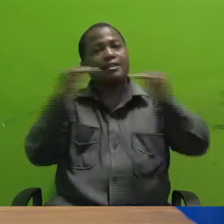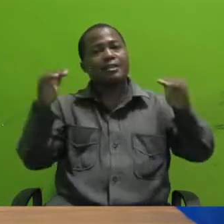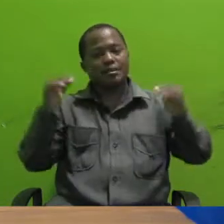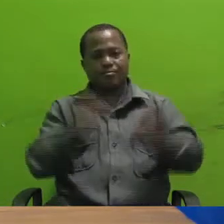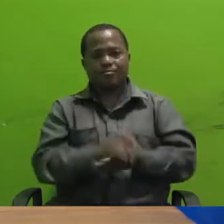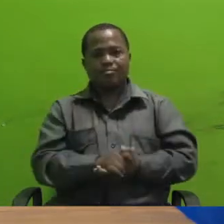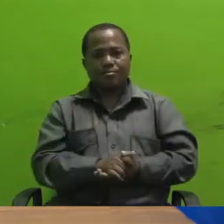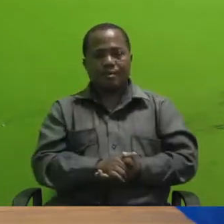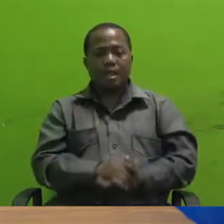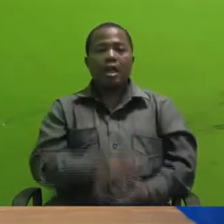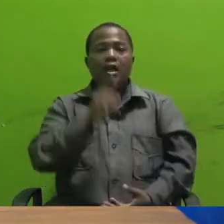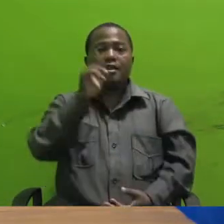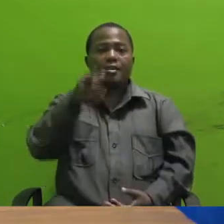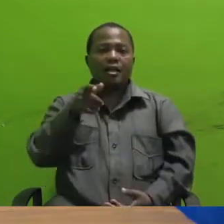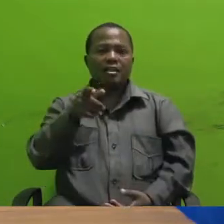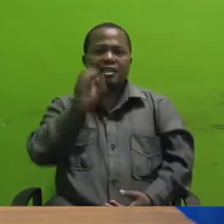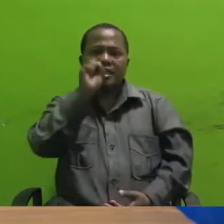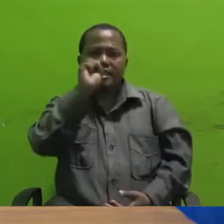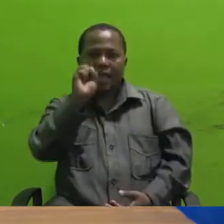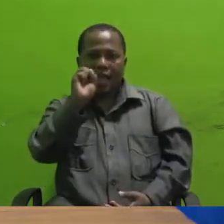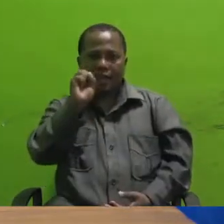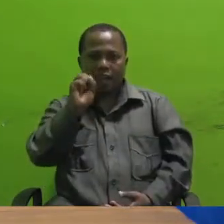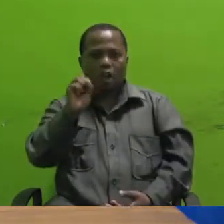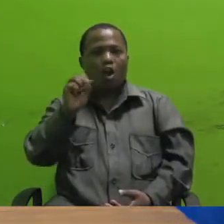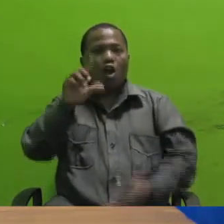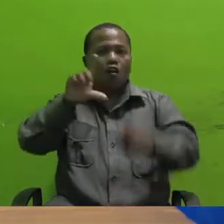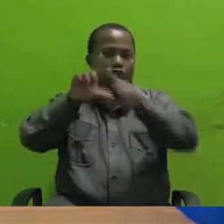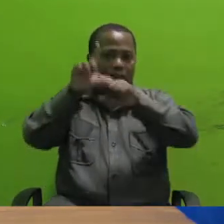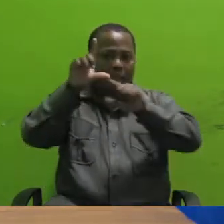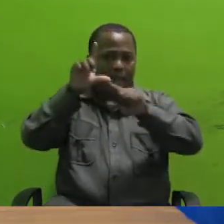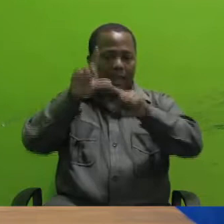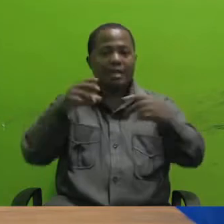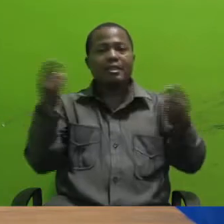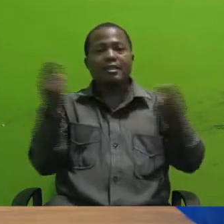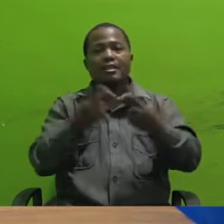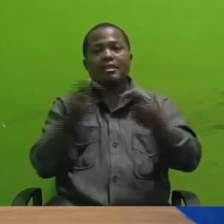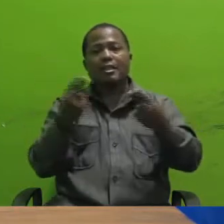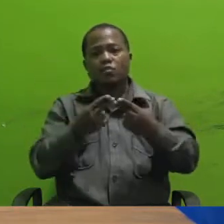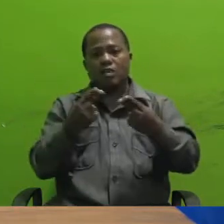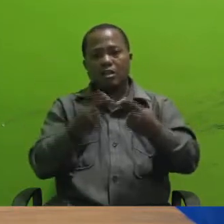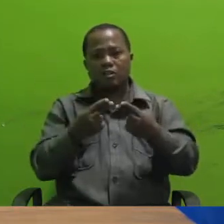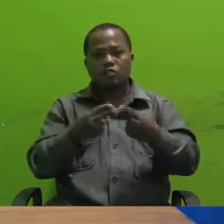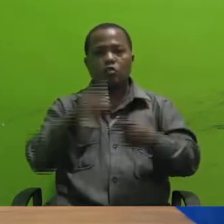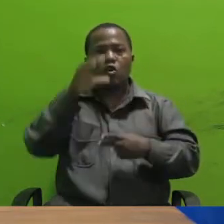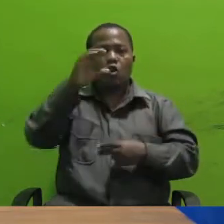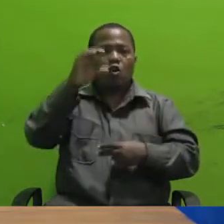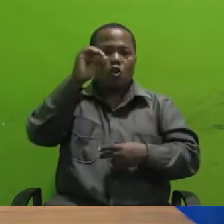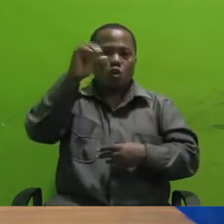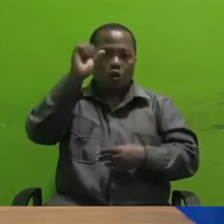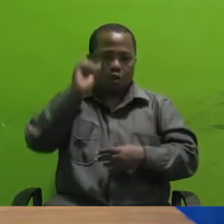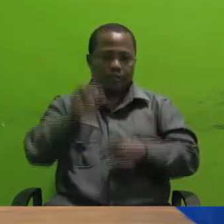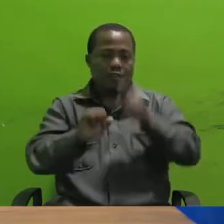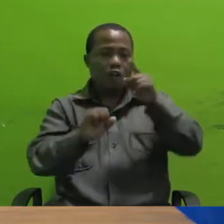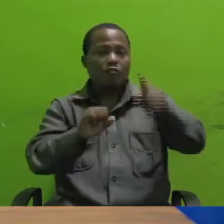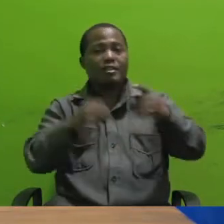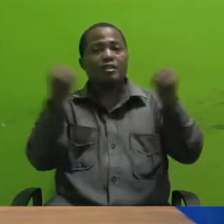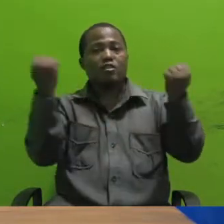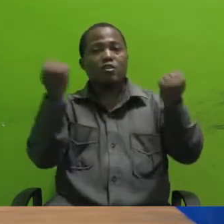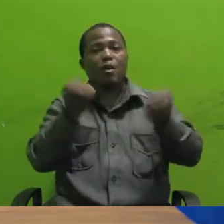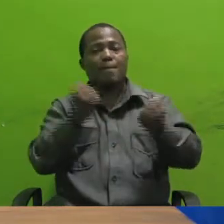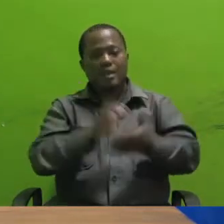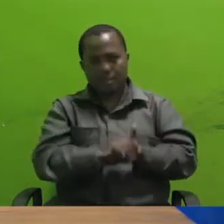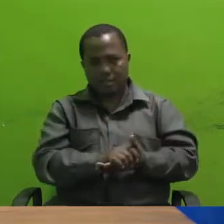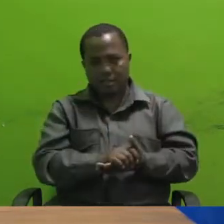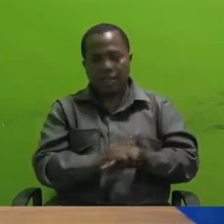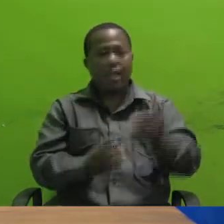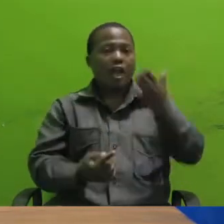earlier there that the sine of an angle is equal to cosine of its complement